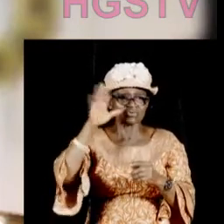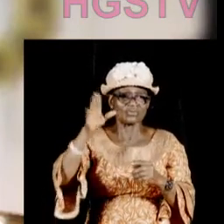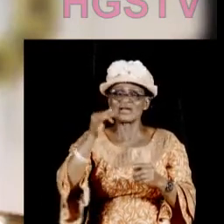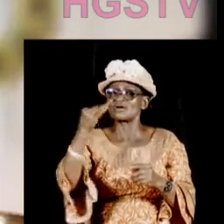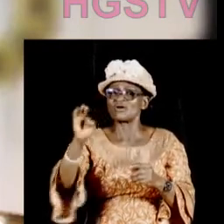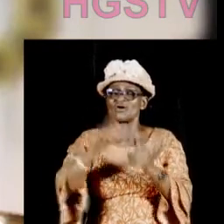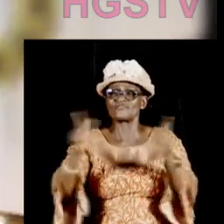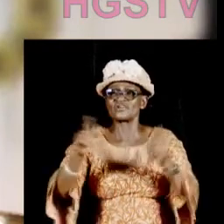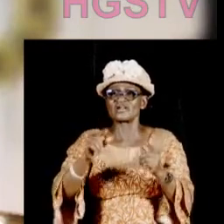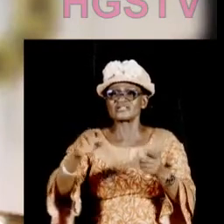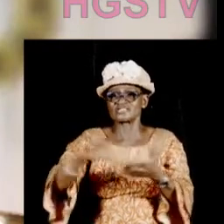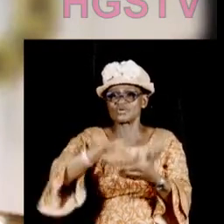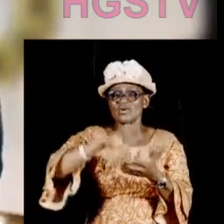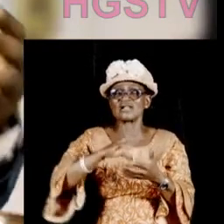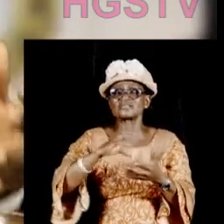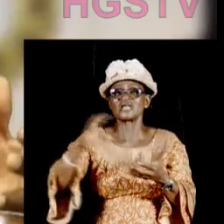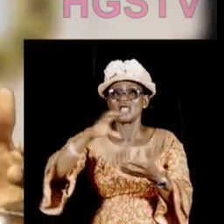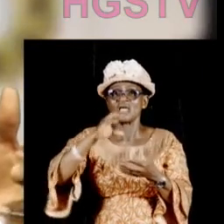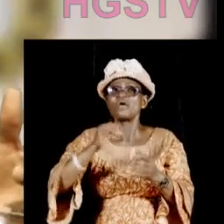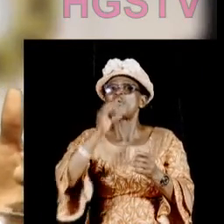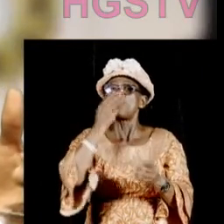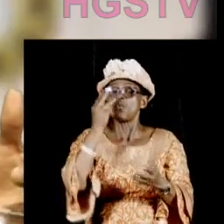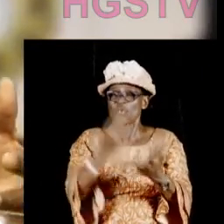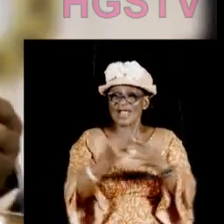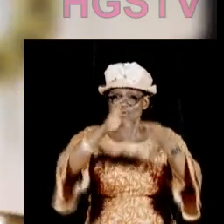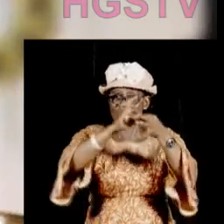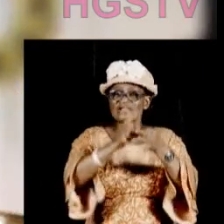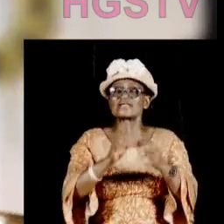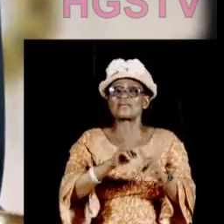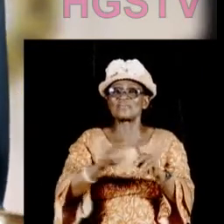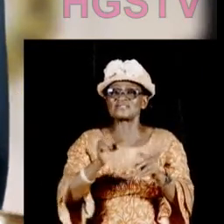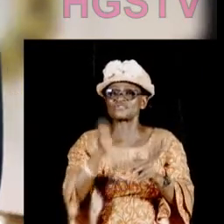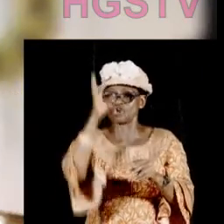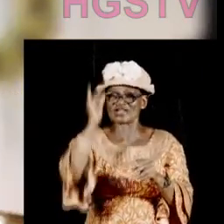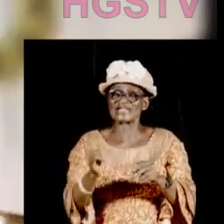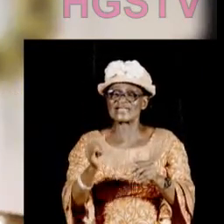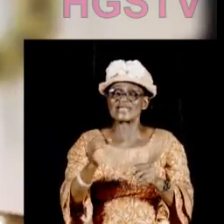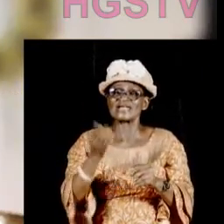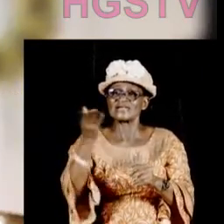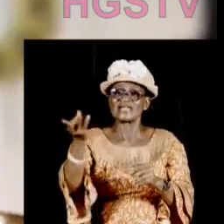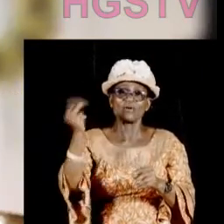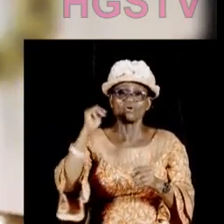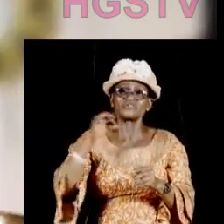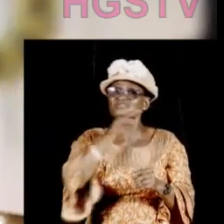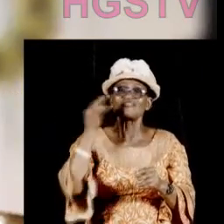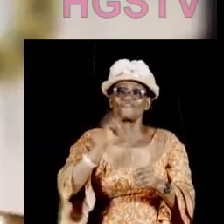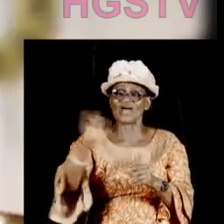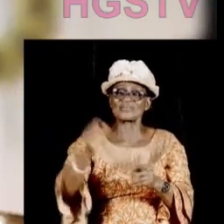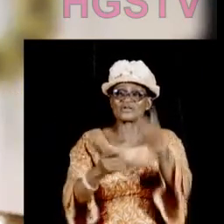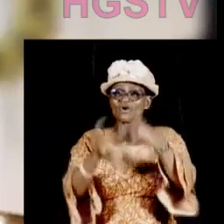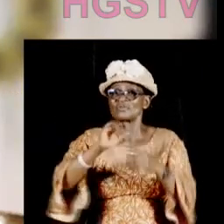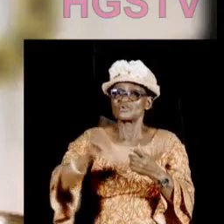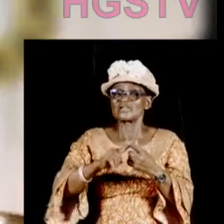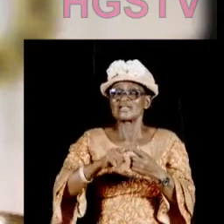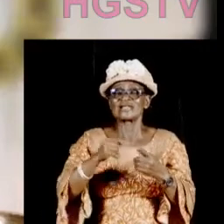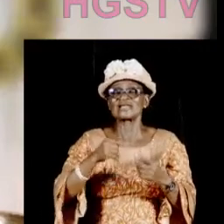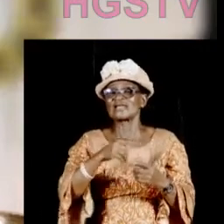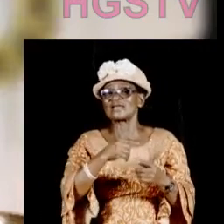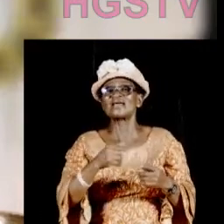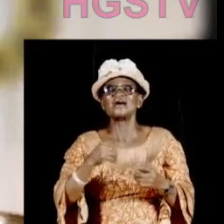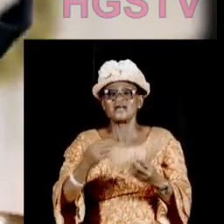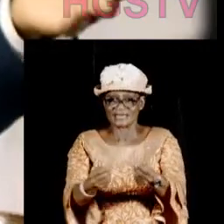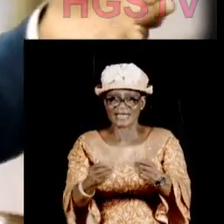of great wealth, well connected. But suddenly, there was famine coming to the land. And Elisha told